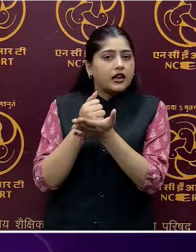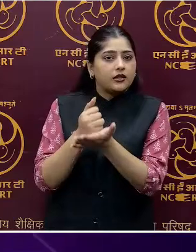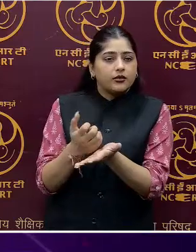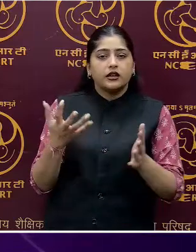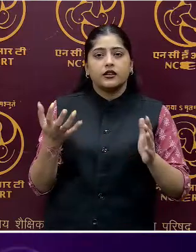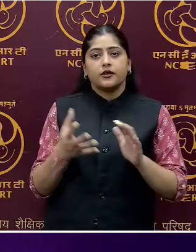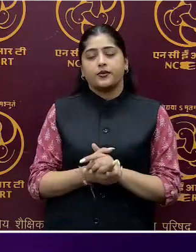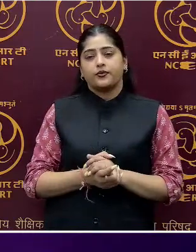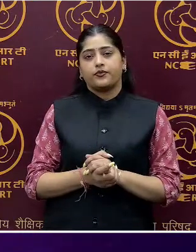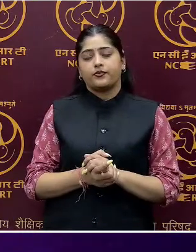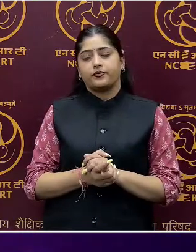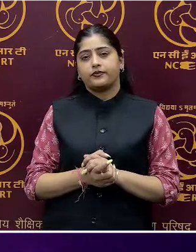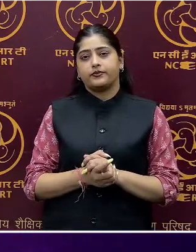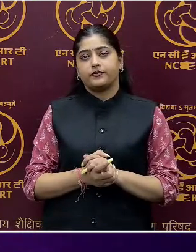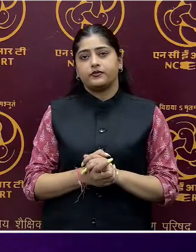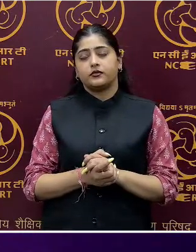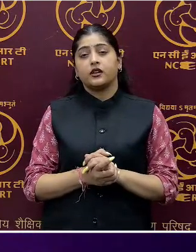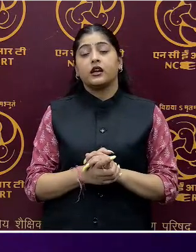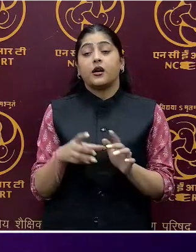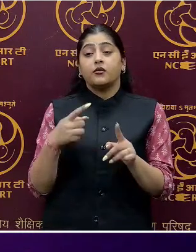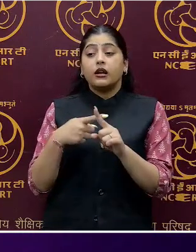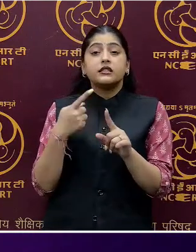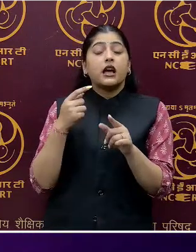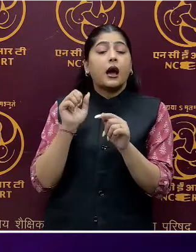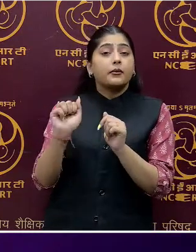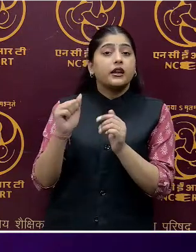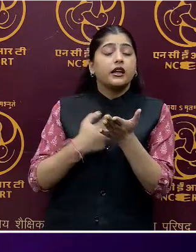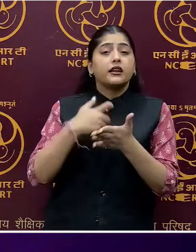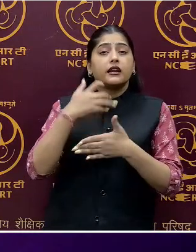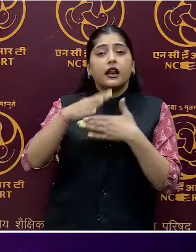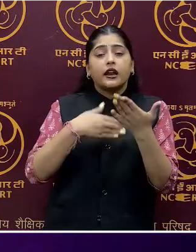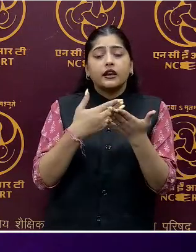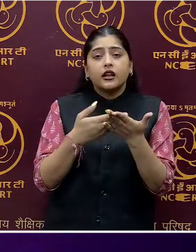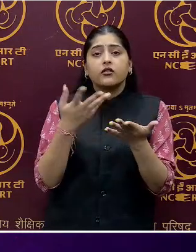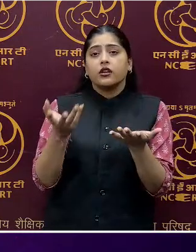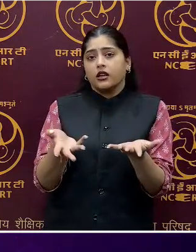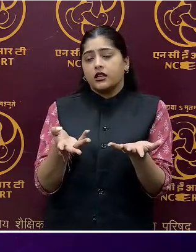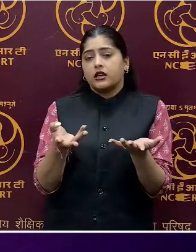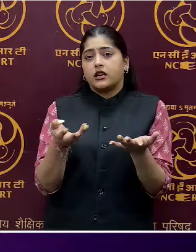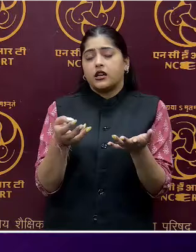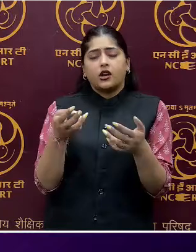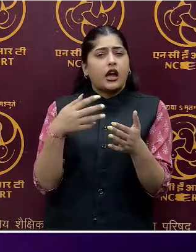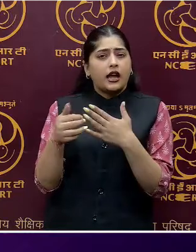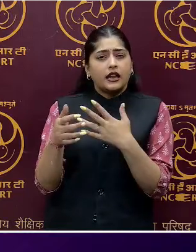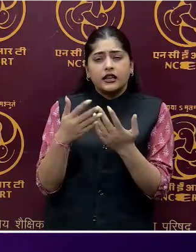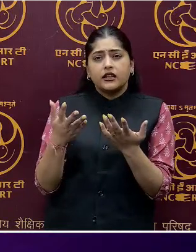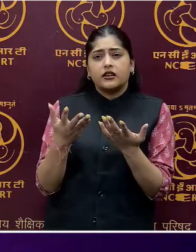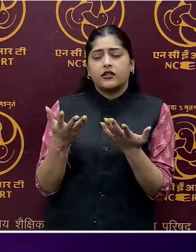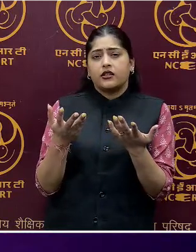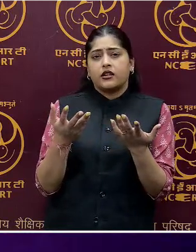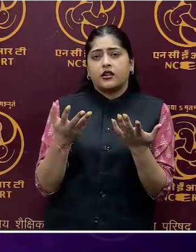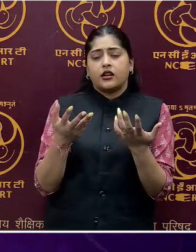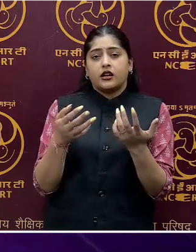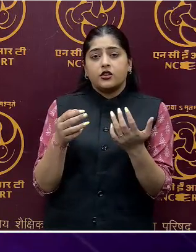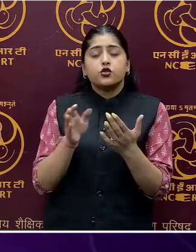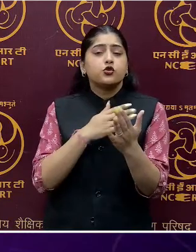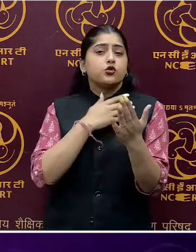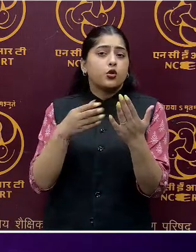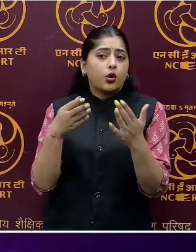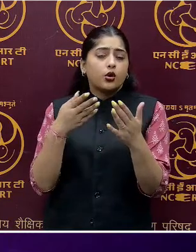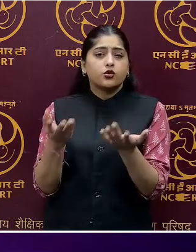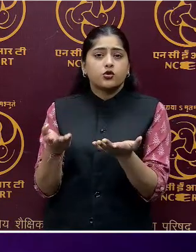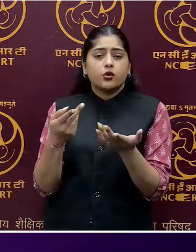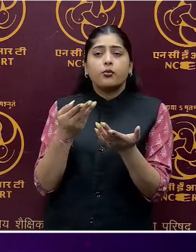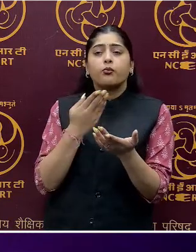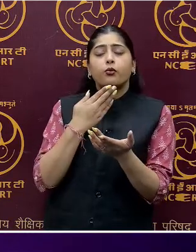parents or grandparents or your relatives about a folk song or local song that they used to sing in their village.